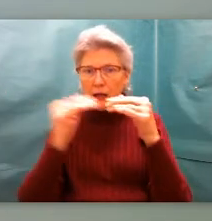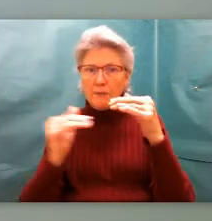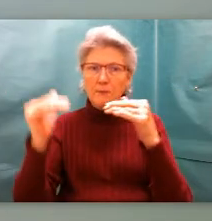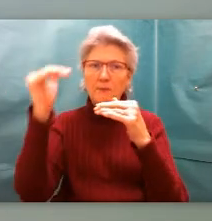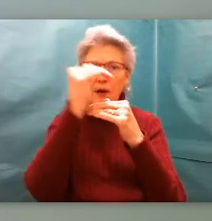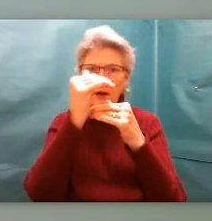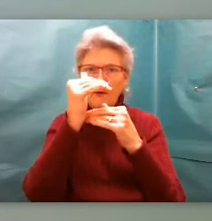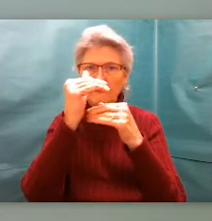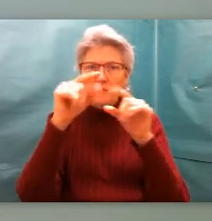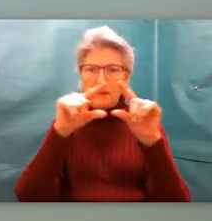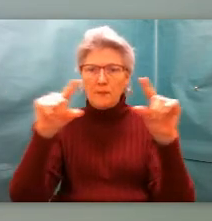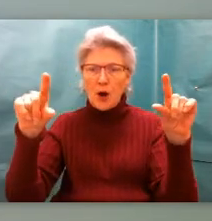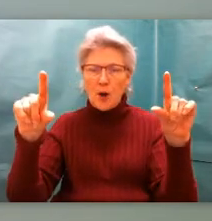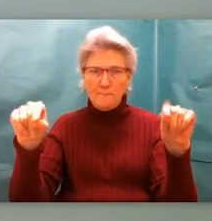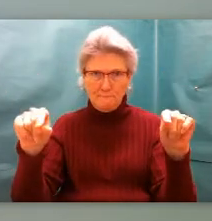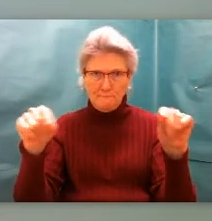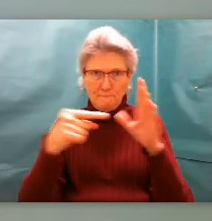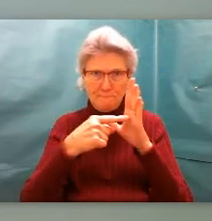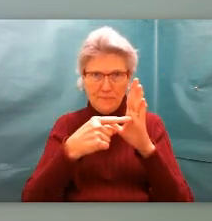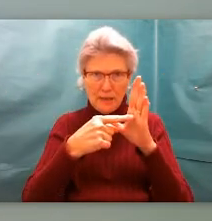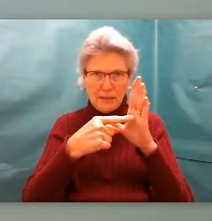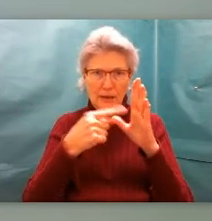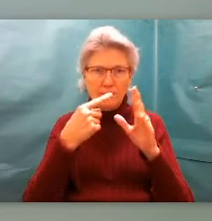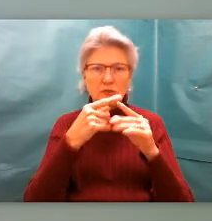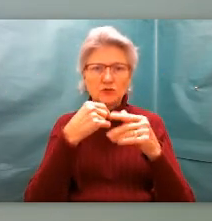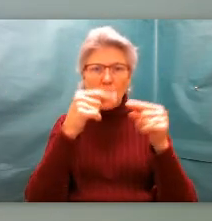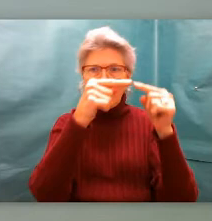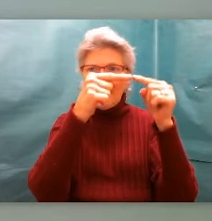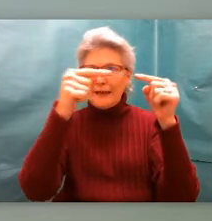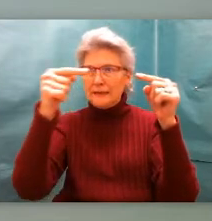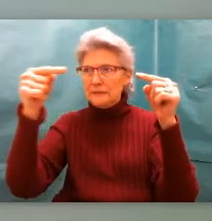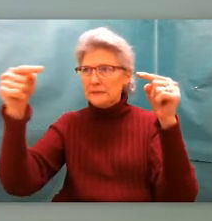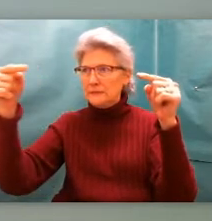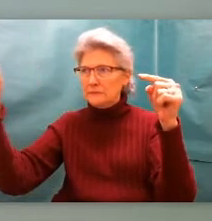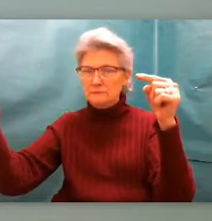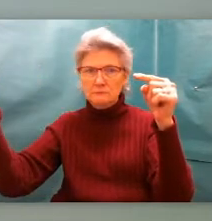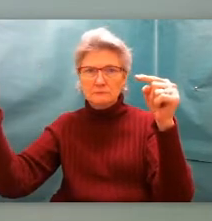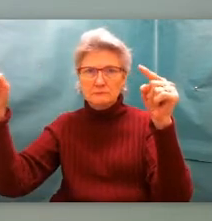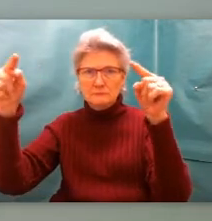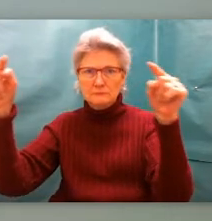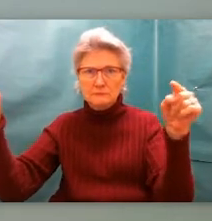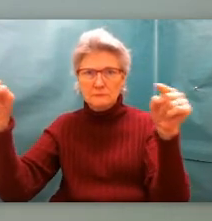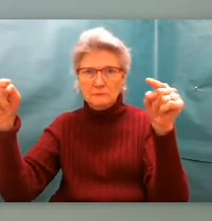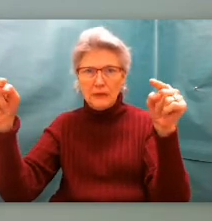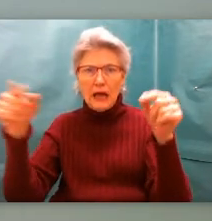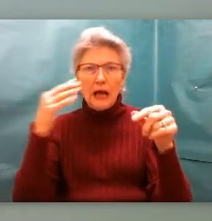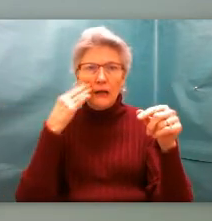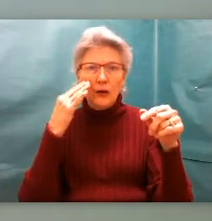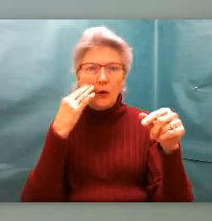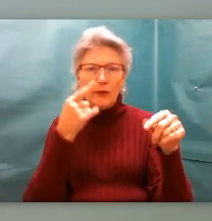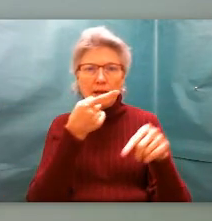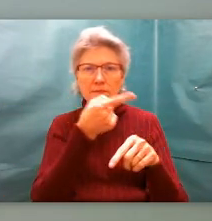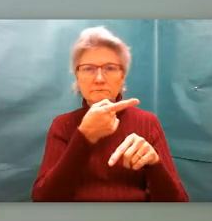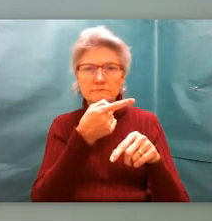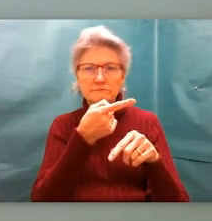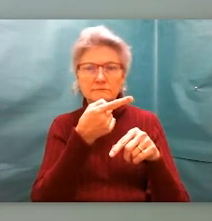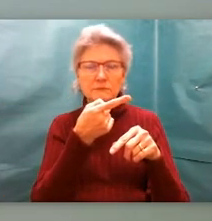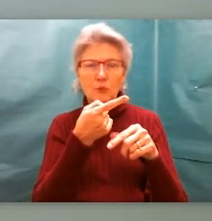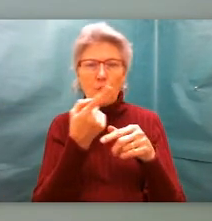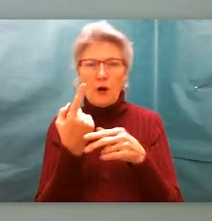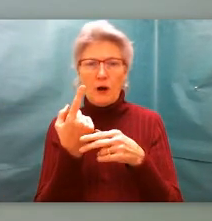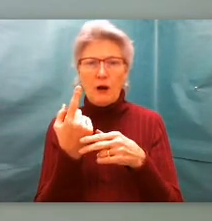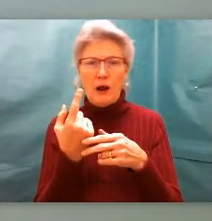model. I'm going to do that by drawing a line across the top. And I know that over here where